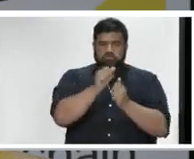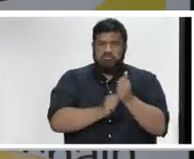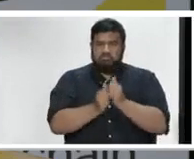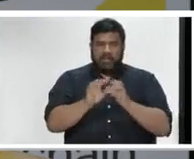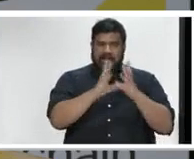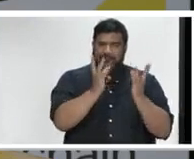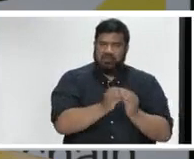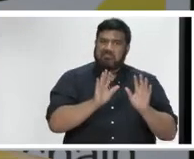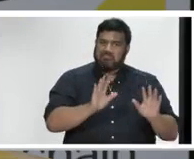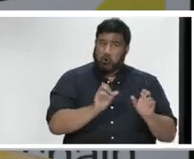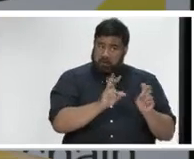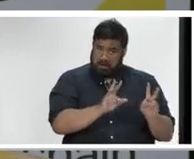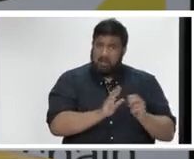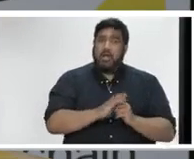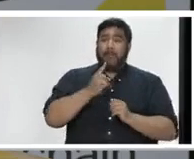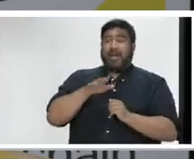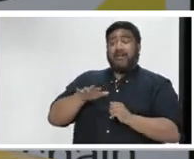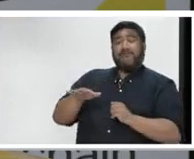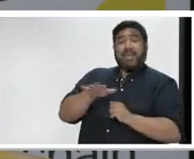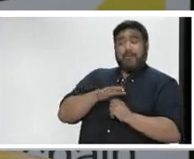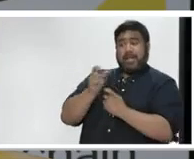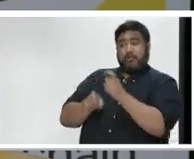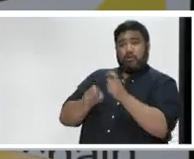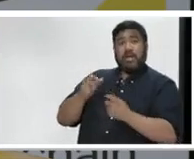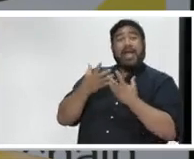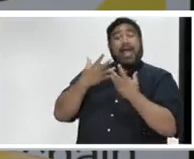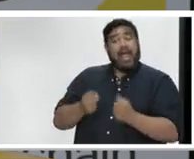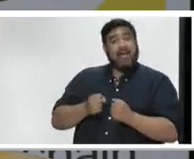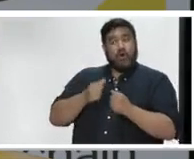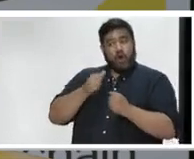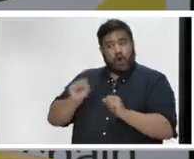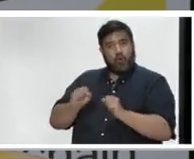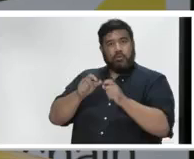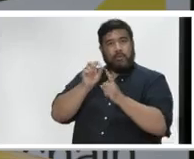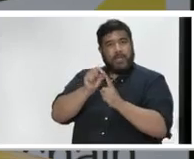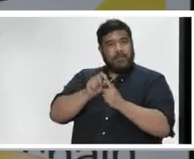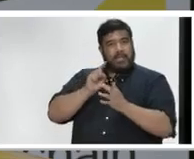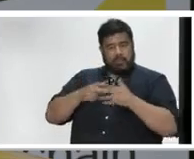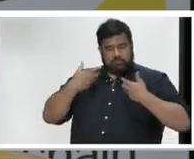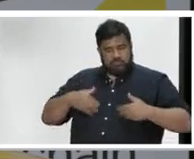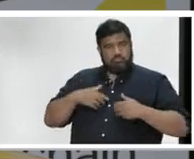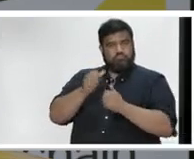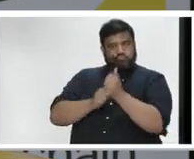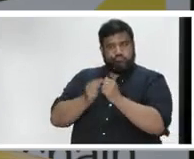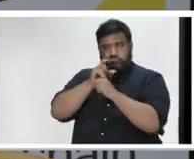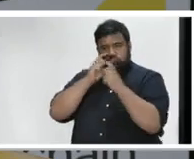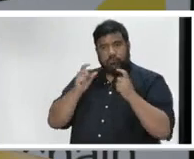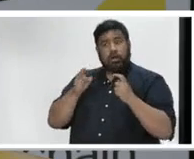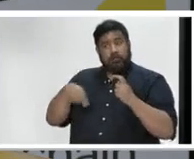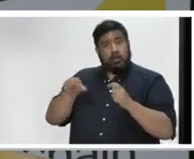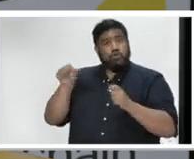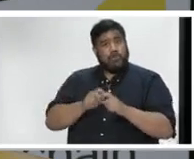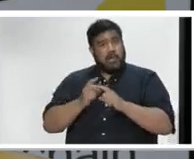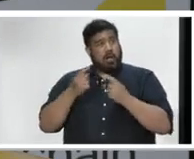family members with the right PPE should be allowed in there as well, and why not get a bit more cracking with that work so that people aren't left alone without their families?